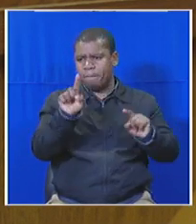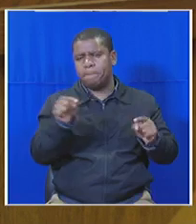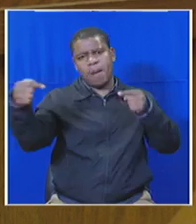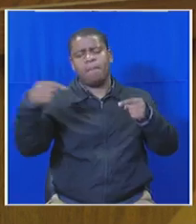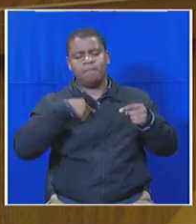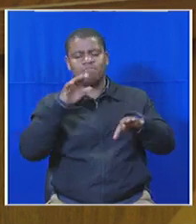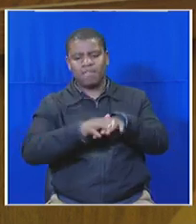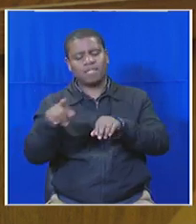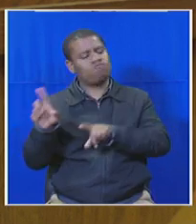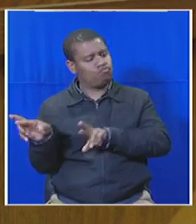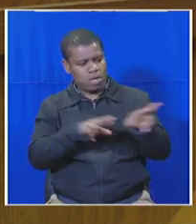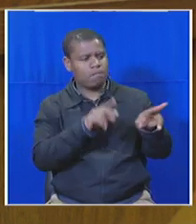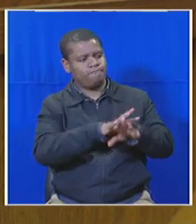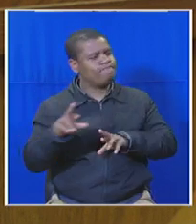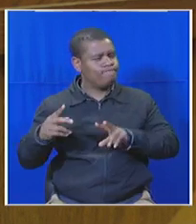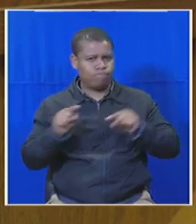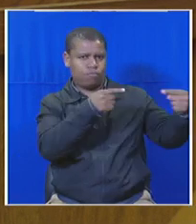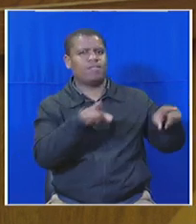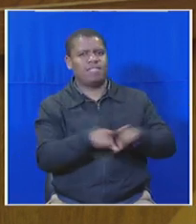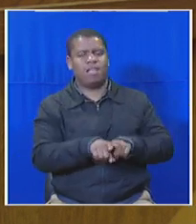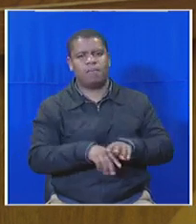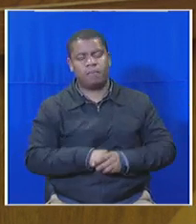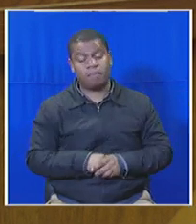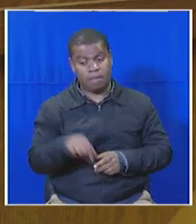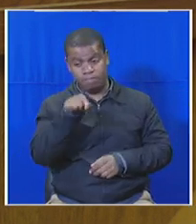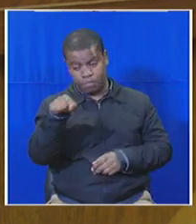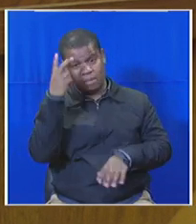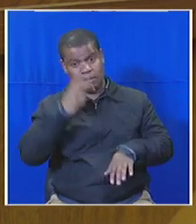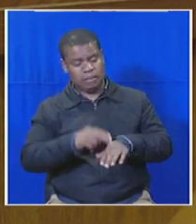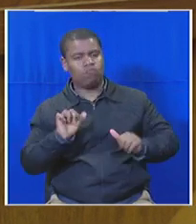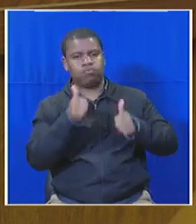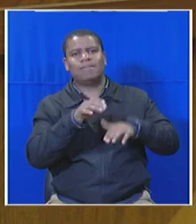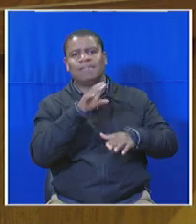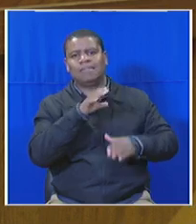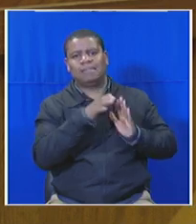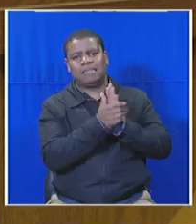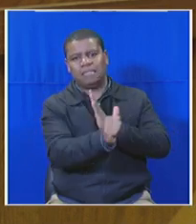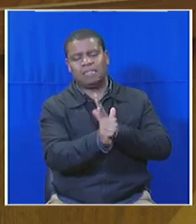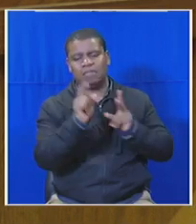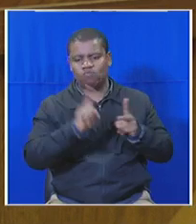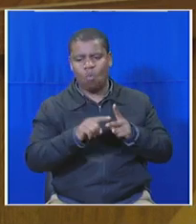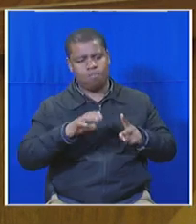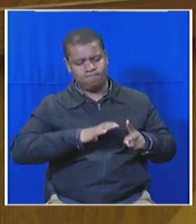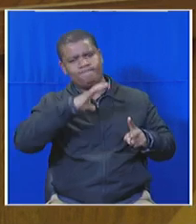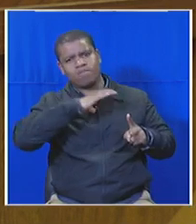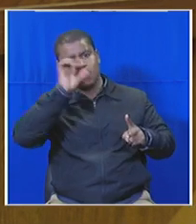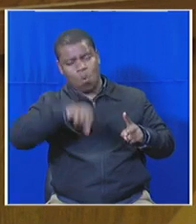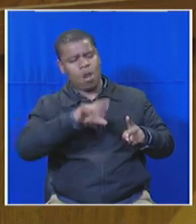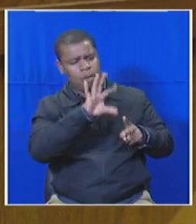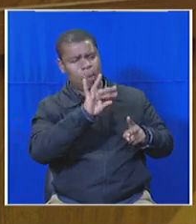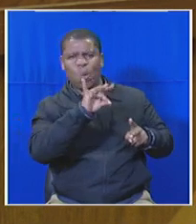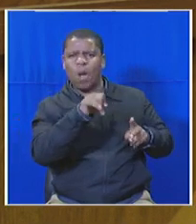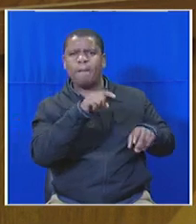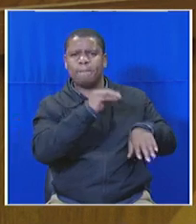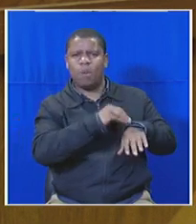force. They need the necessary skills and confidence to handle the complexities they confront in the daily engagement